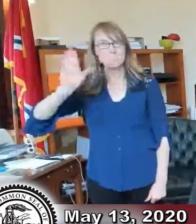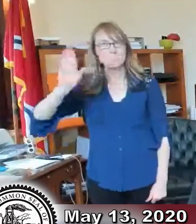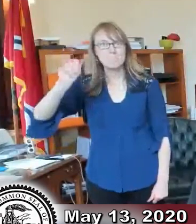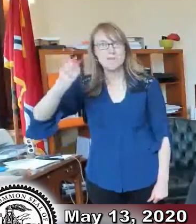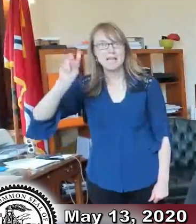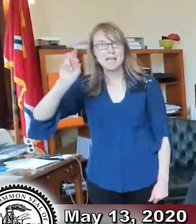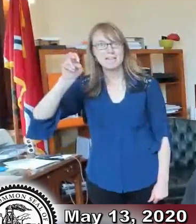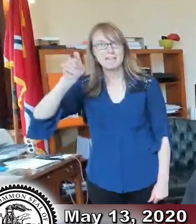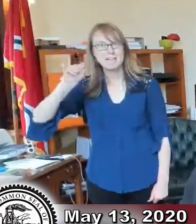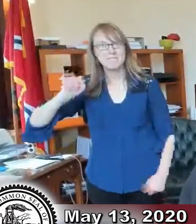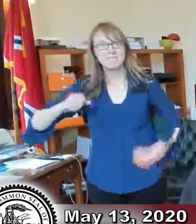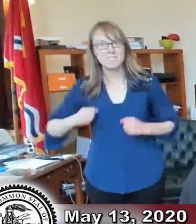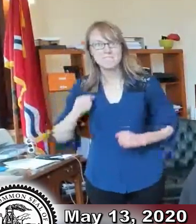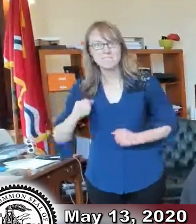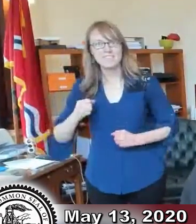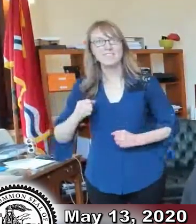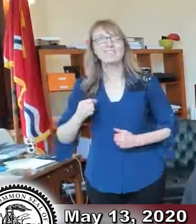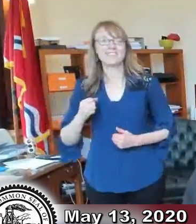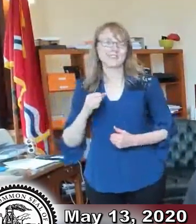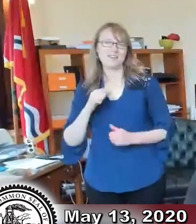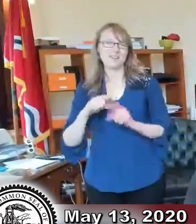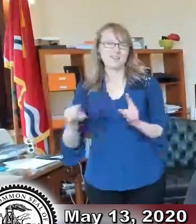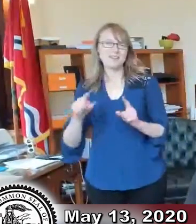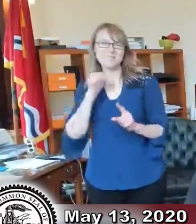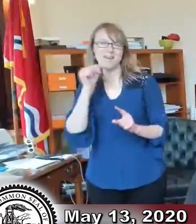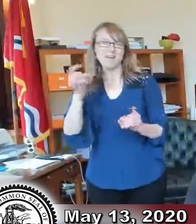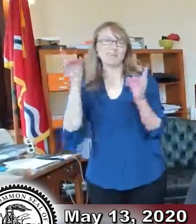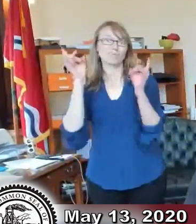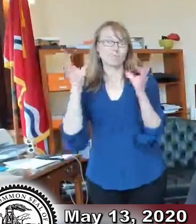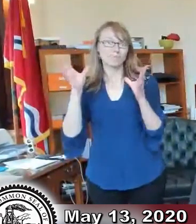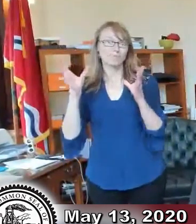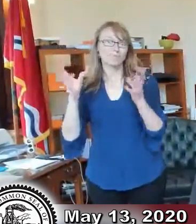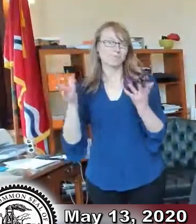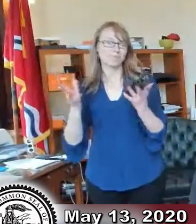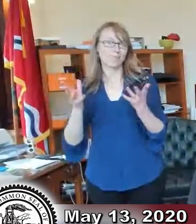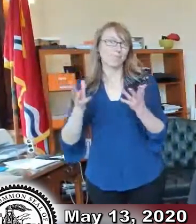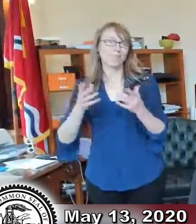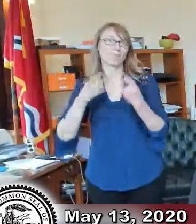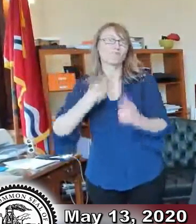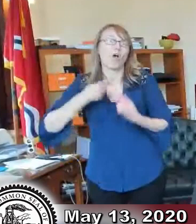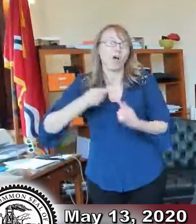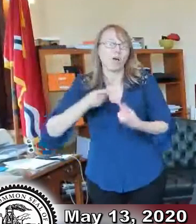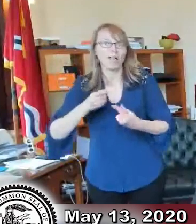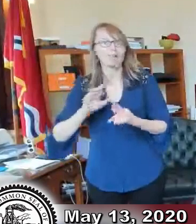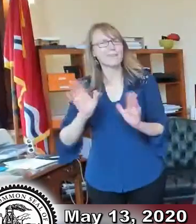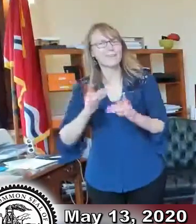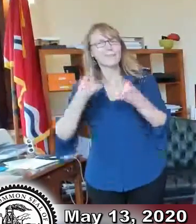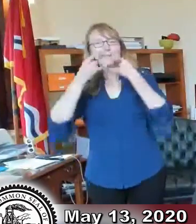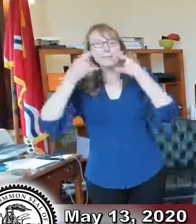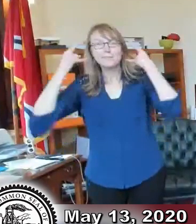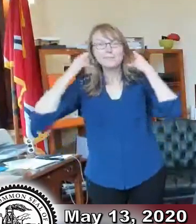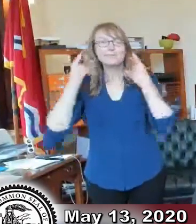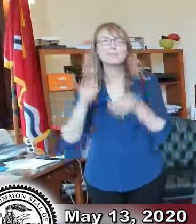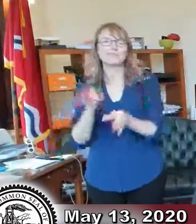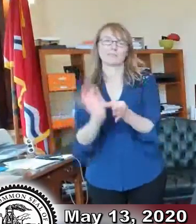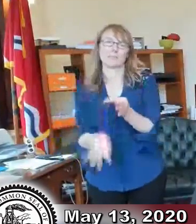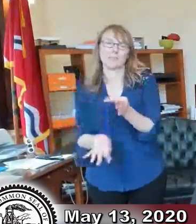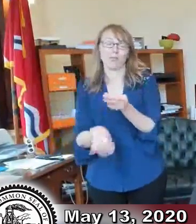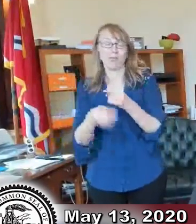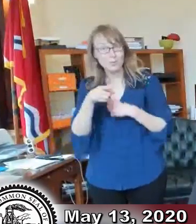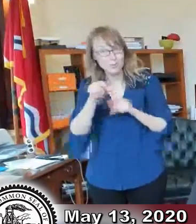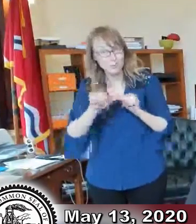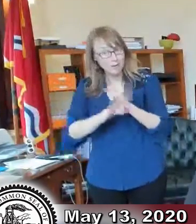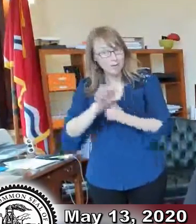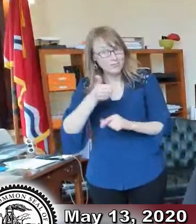But it's not that much trouble for you. And if you can keep yourself from getting sick, or keep someone that you care about,